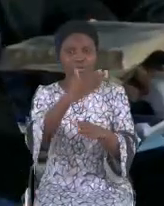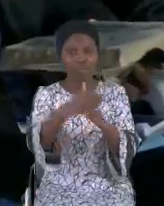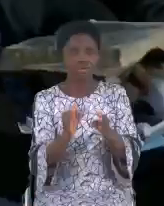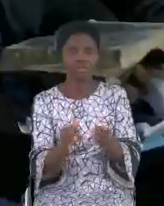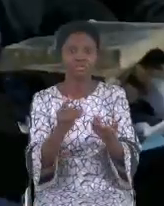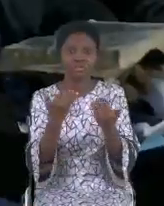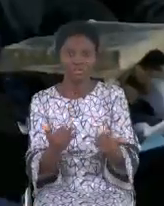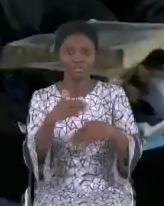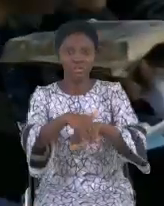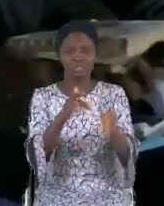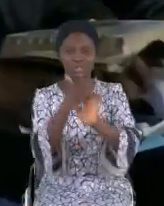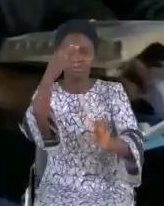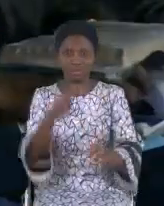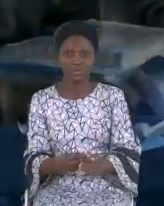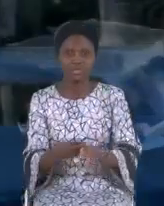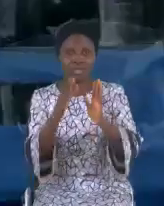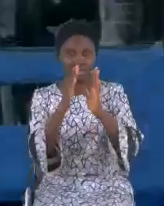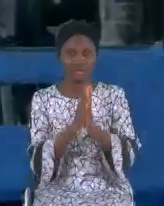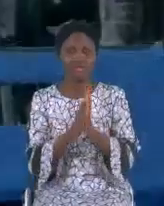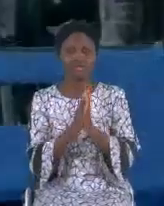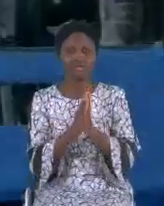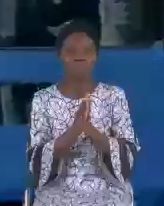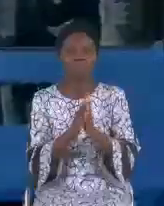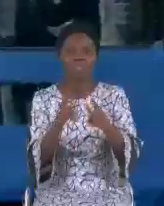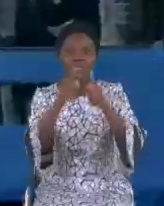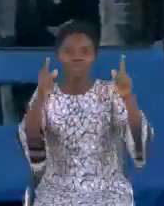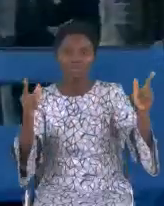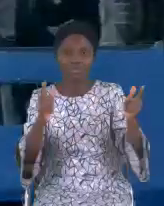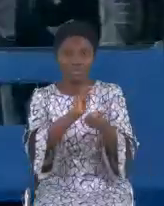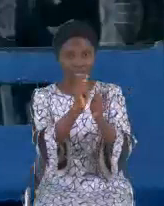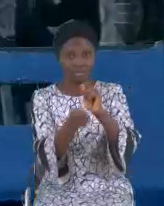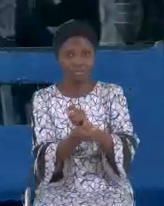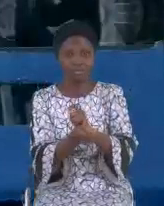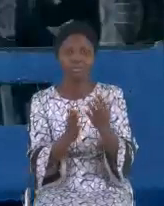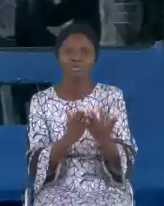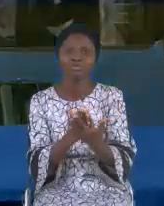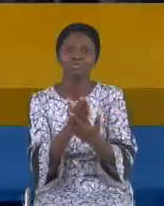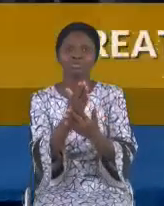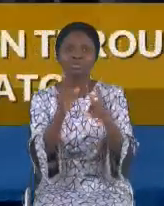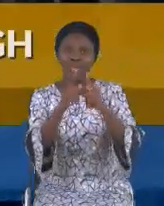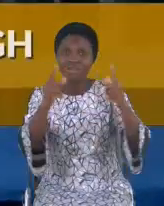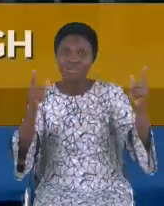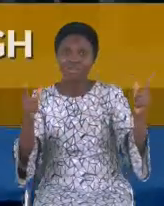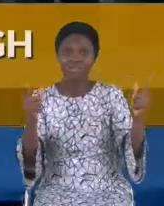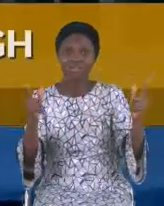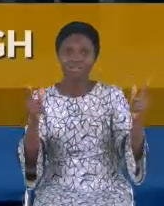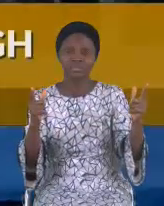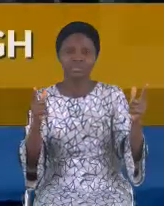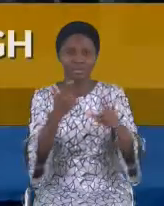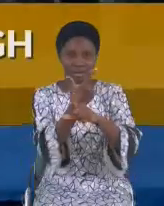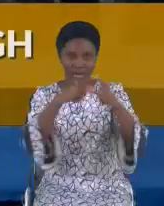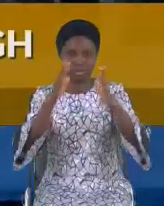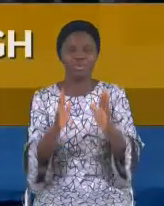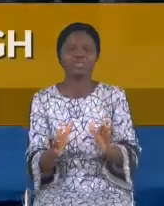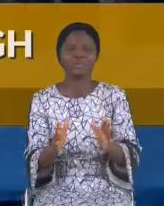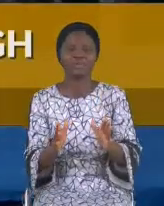name. Great transformation through the great liberator. That's